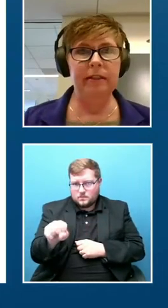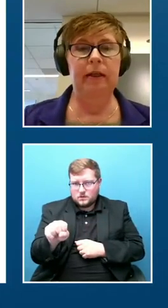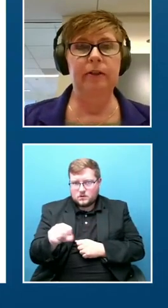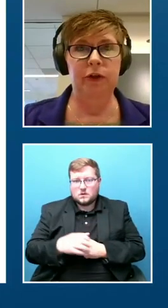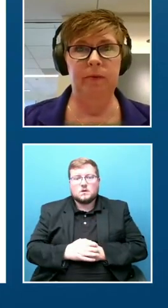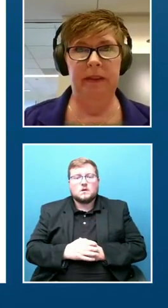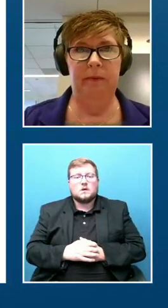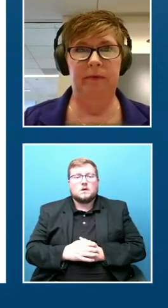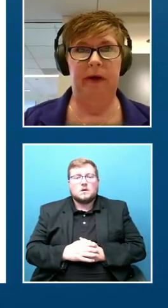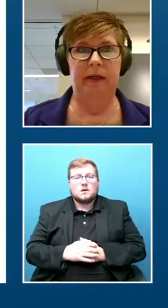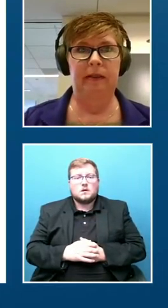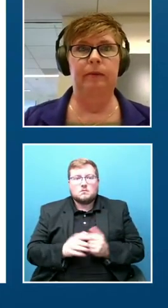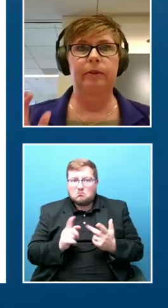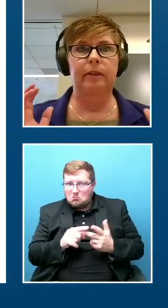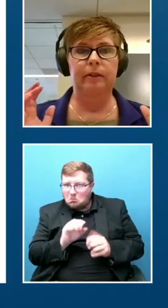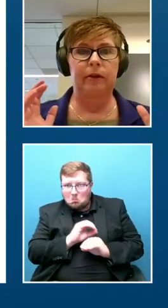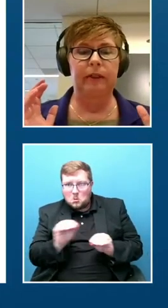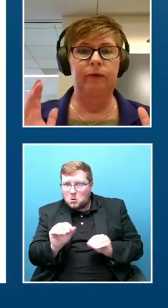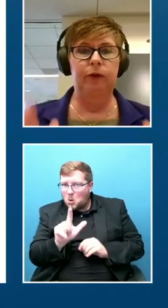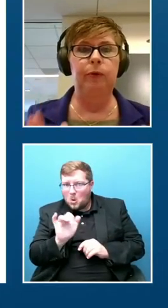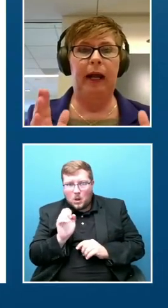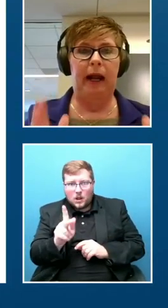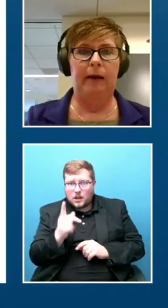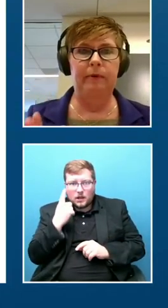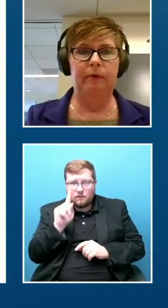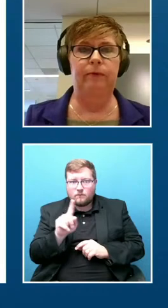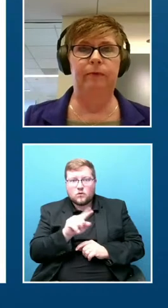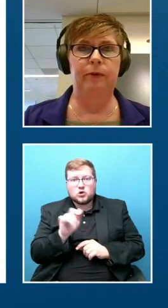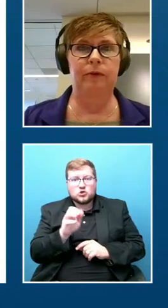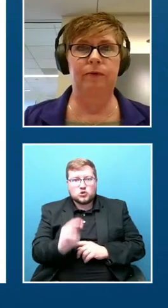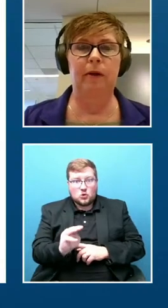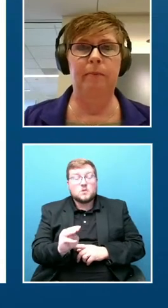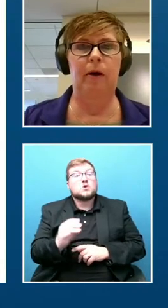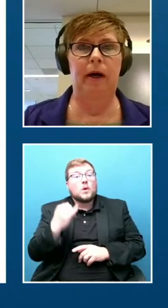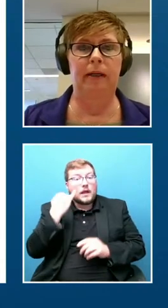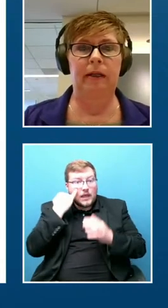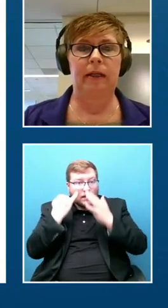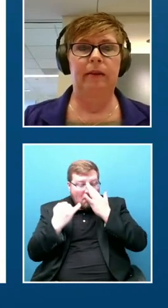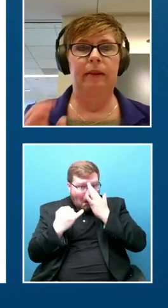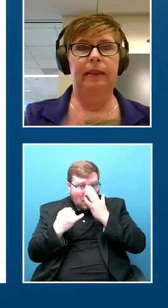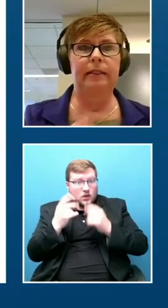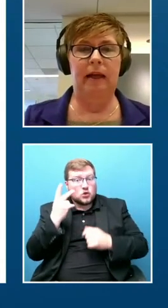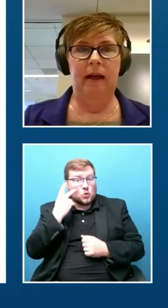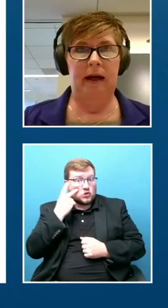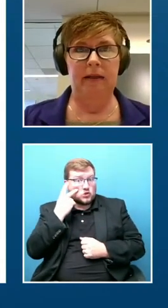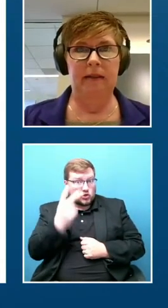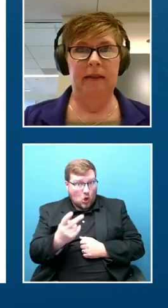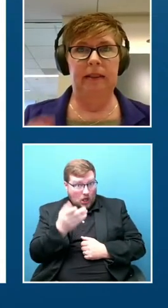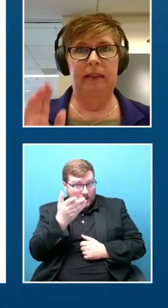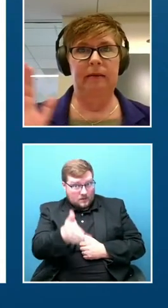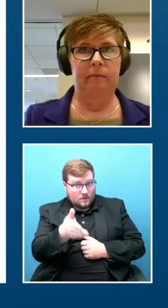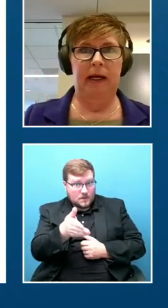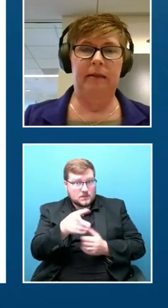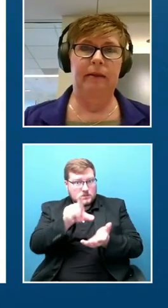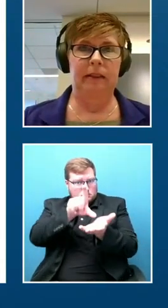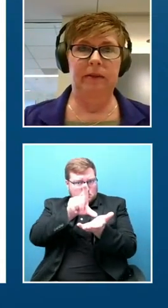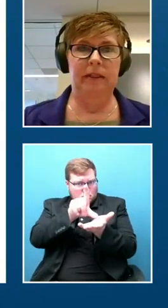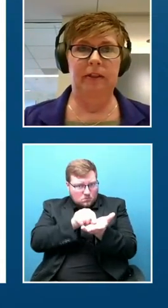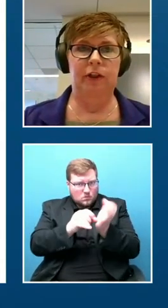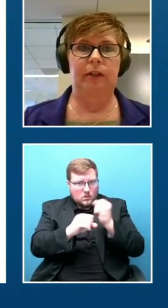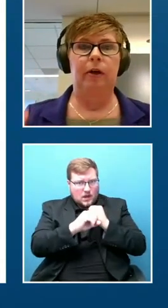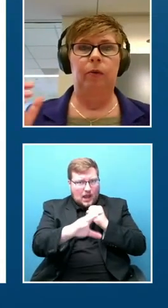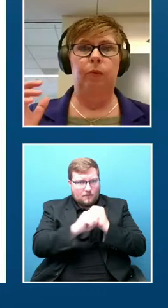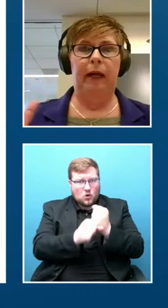There wasn't a Zoom link provided. So if you happen to fall upon this ad hidden back in the